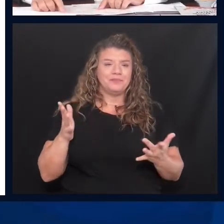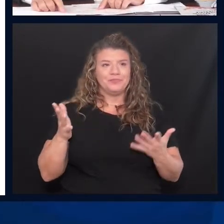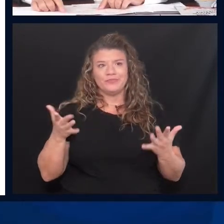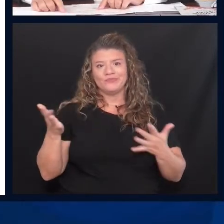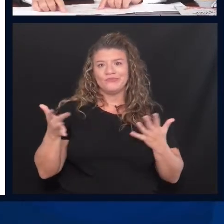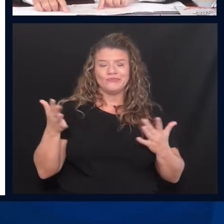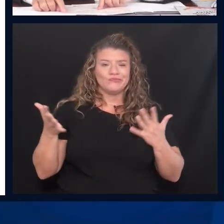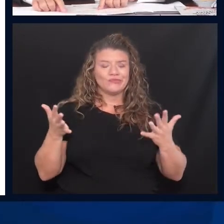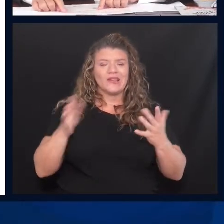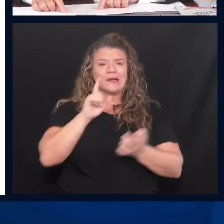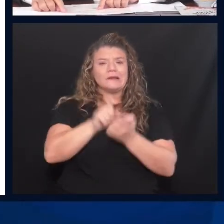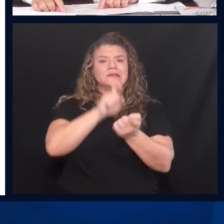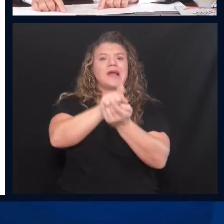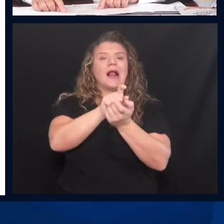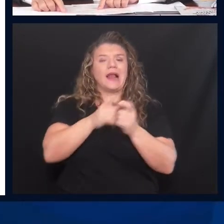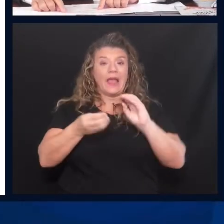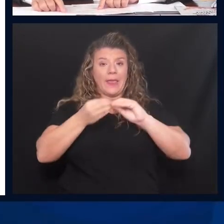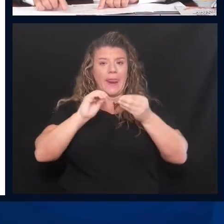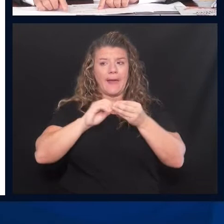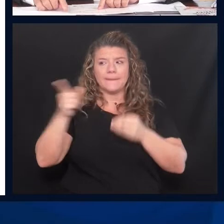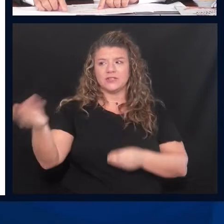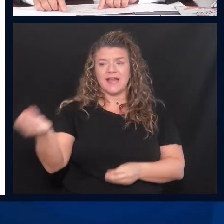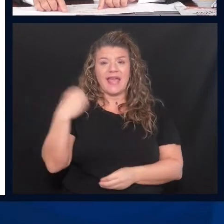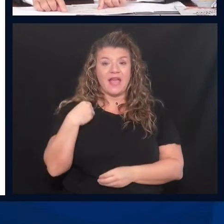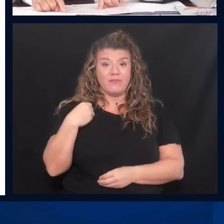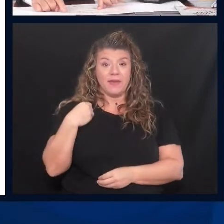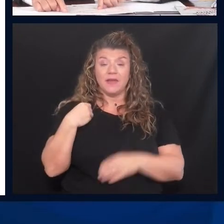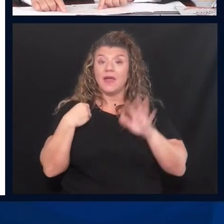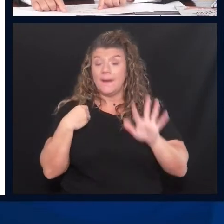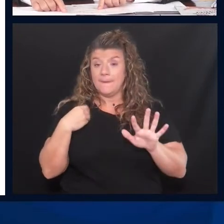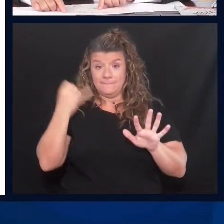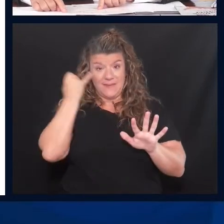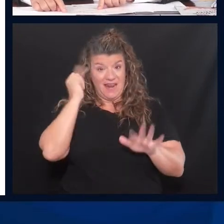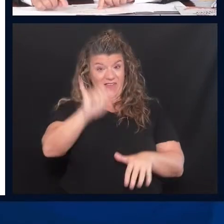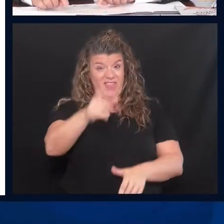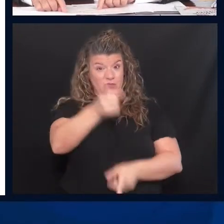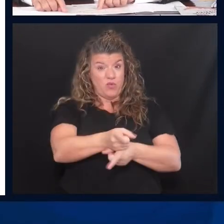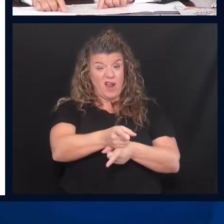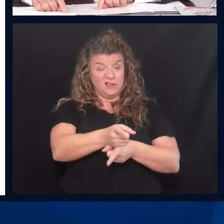exactly the numbers that they've given me. But if this be the case,